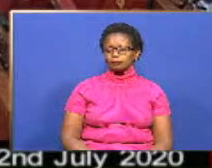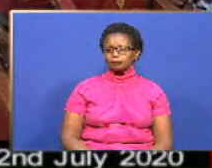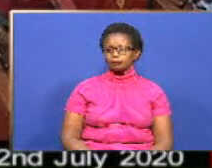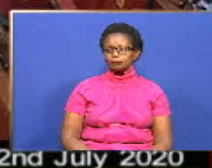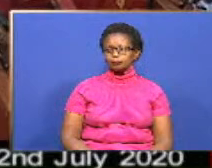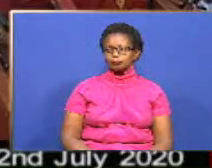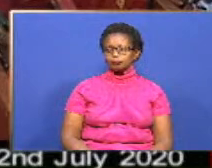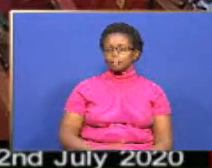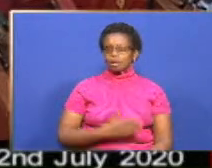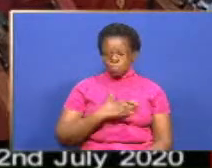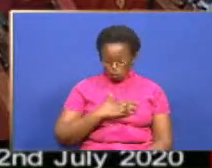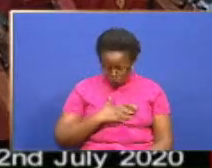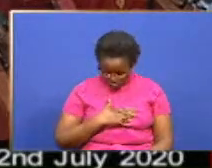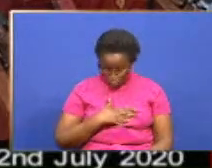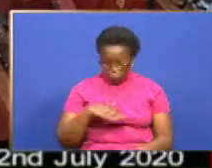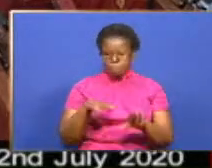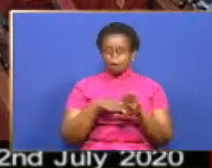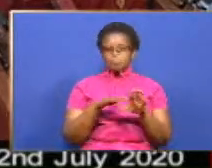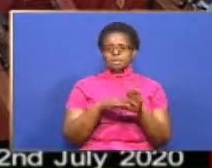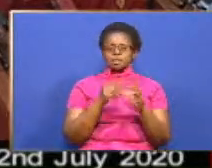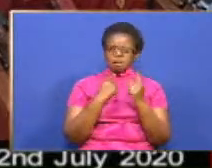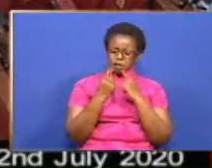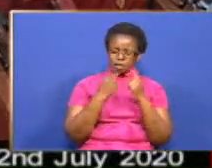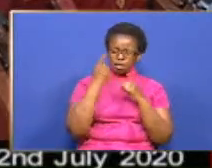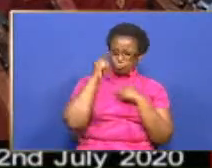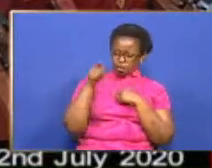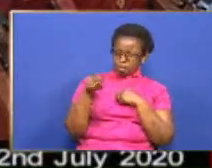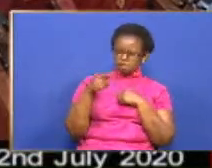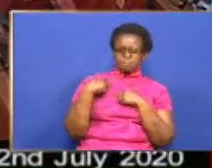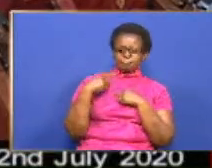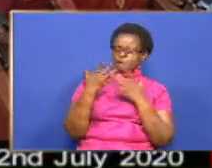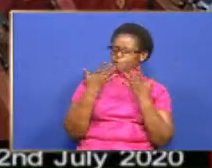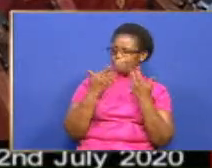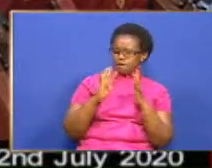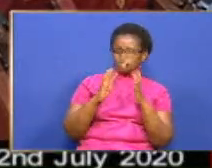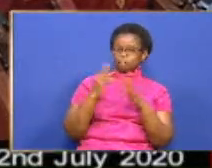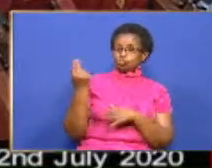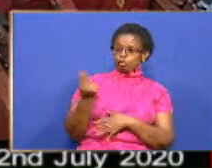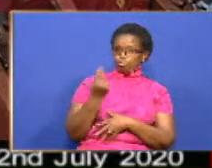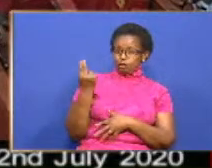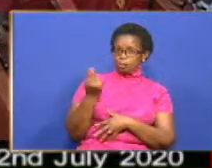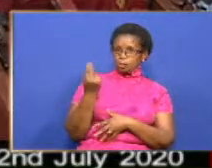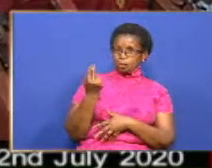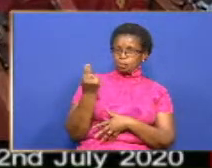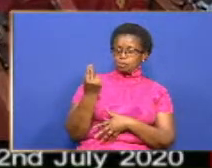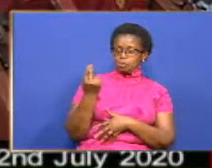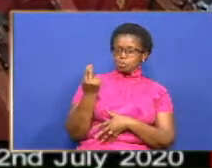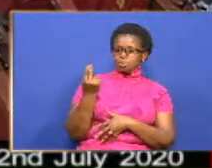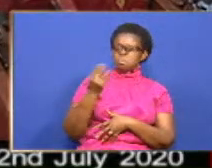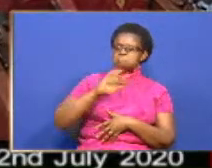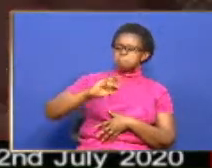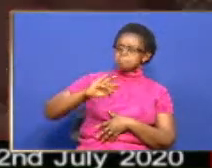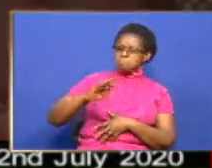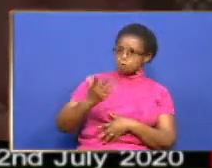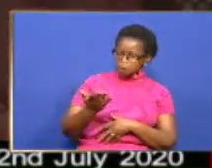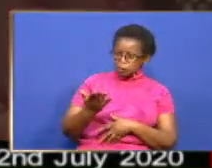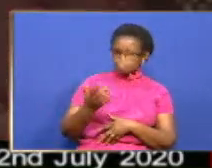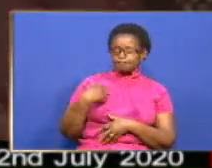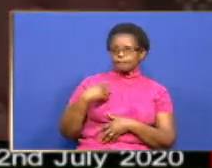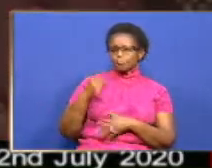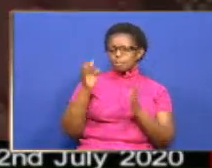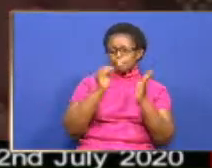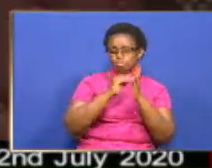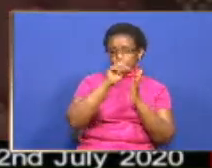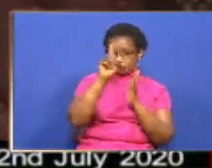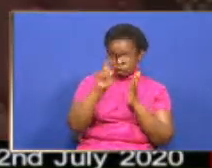Honourable members, debate on this motion was concluded on Tuesday. What remained was for the question to be put, which I hereby